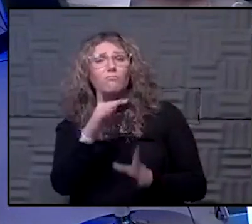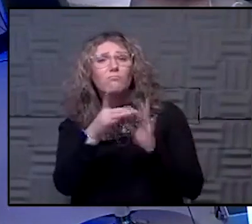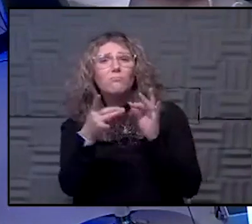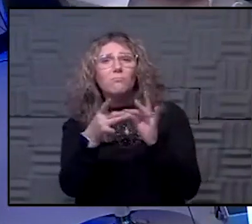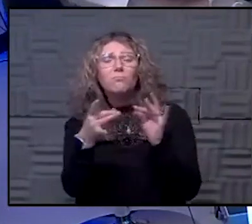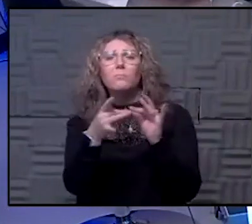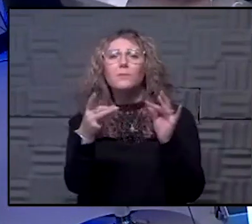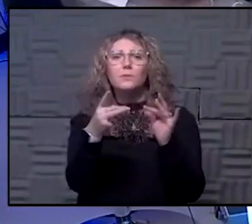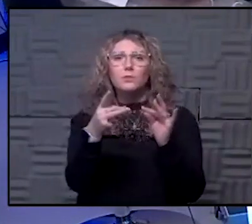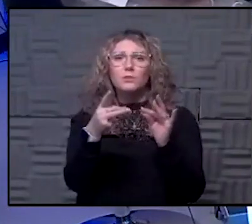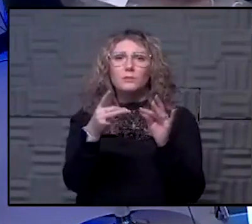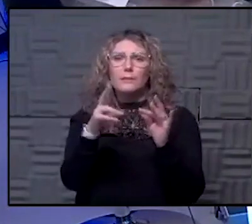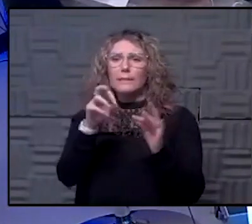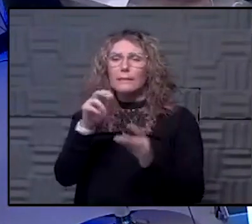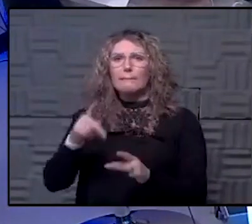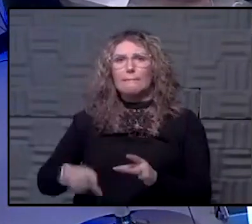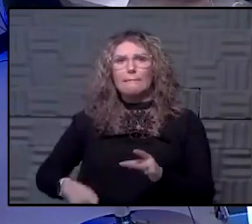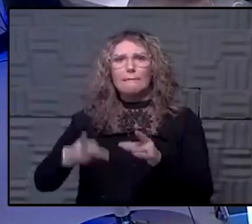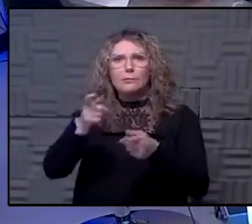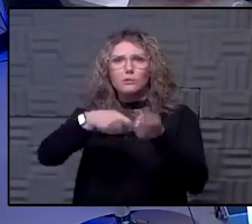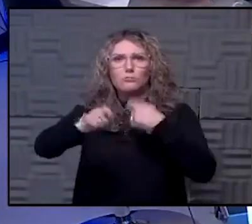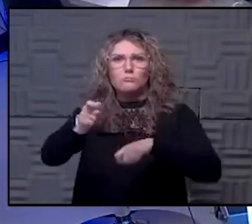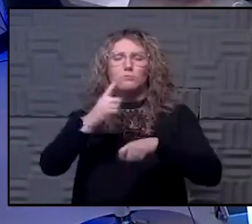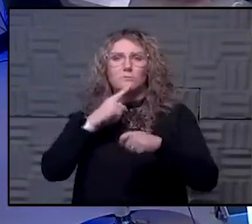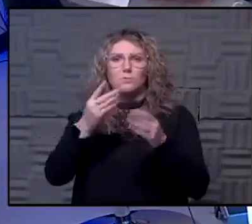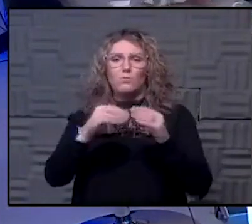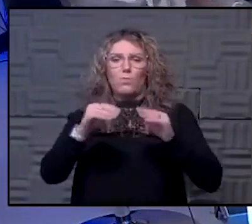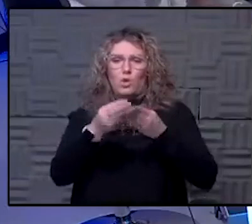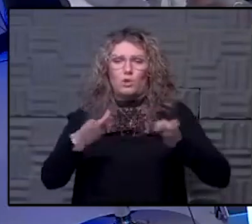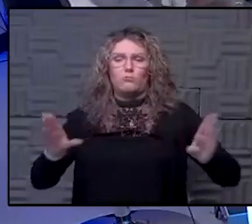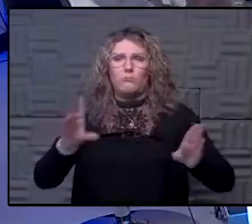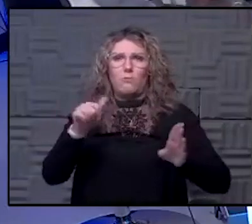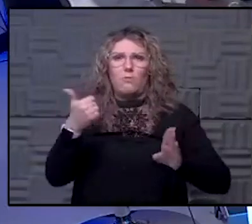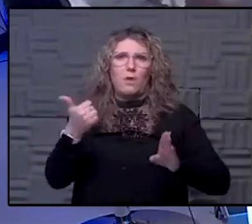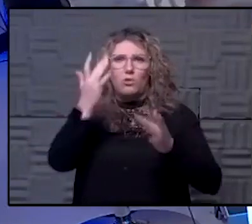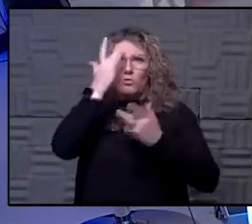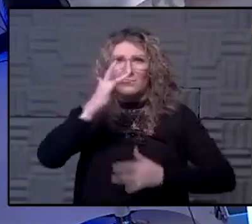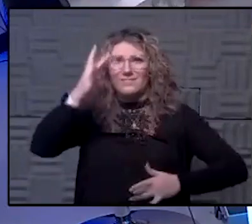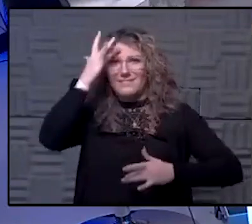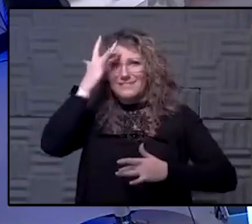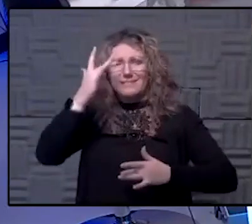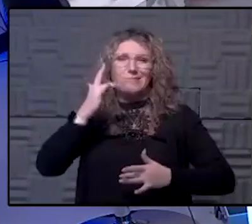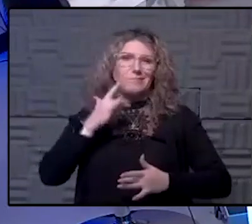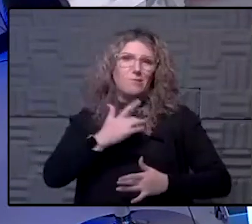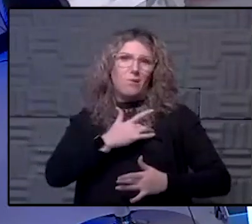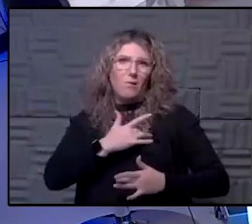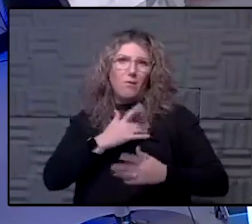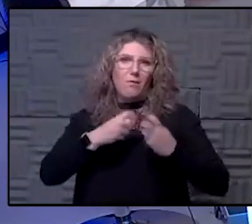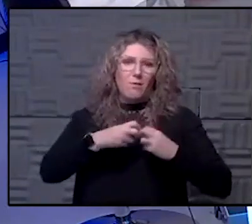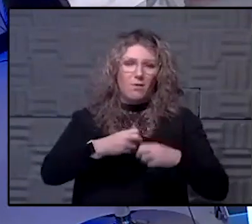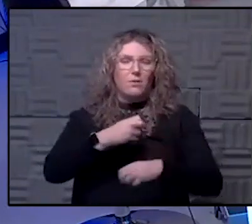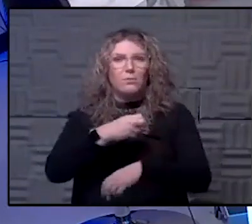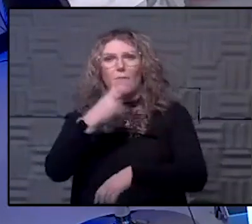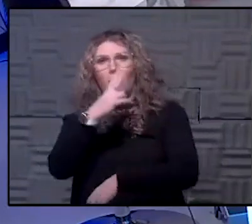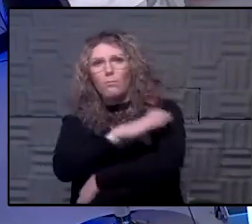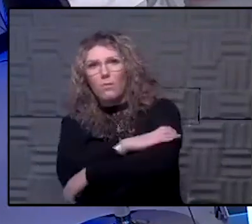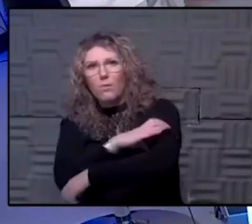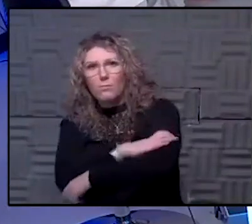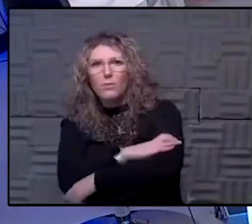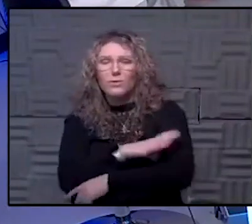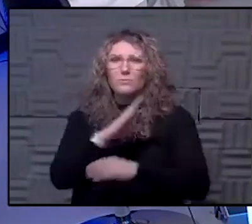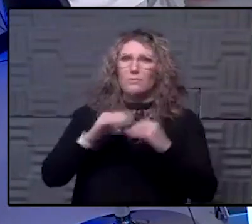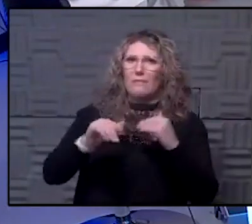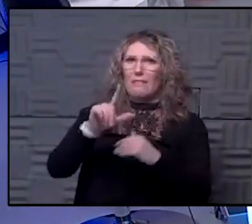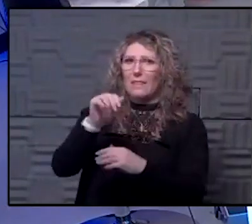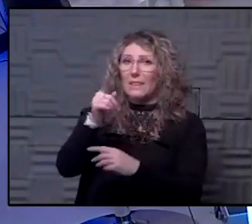transplant patients just have more generalized other diseases like hypertension and coronary disease, et cetera, than the liver transplant patients have, and they tend to